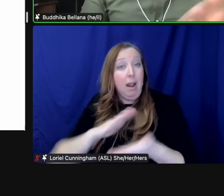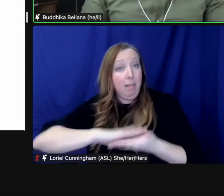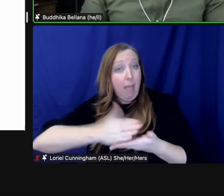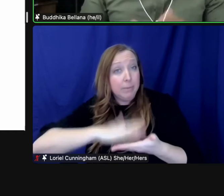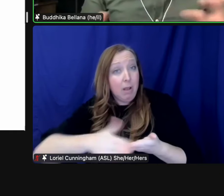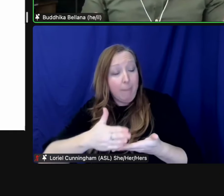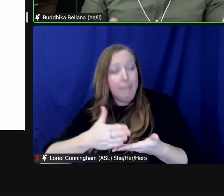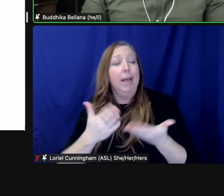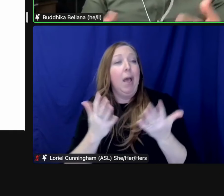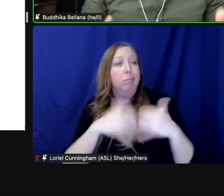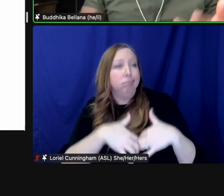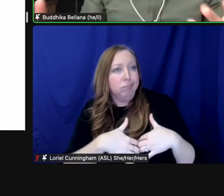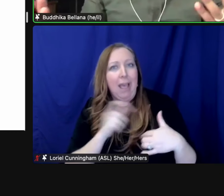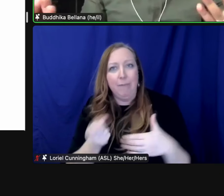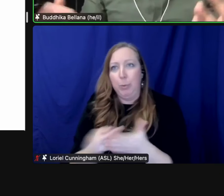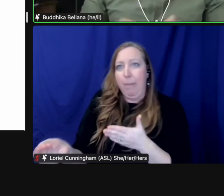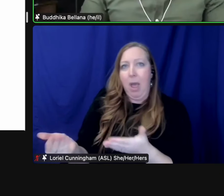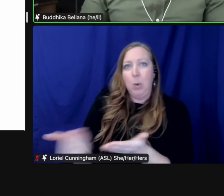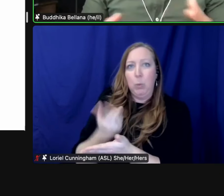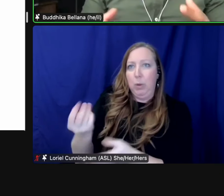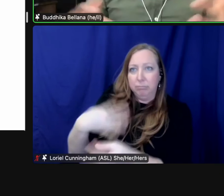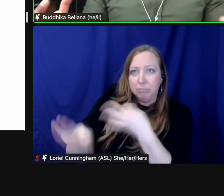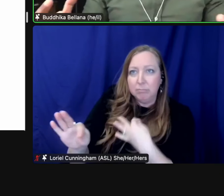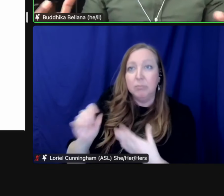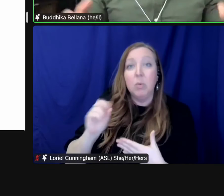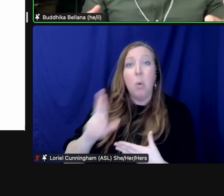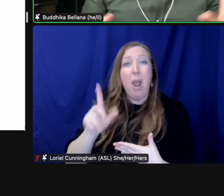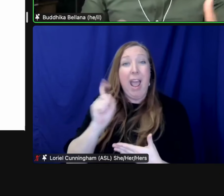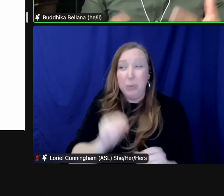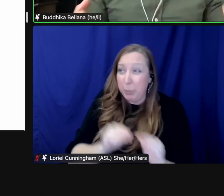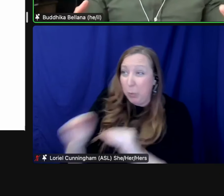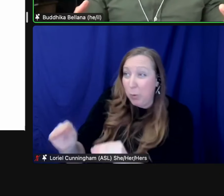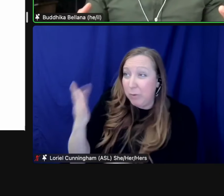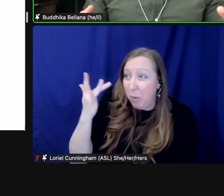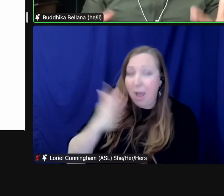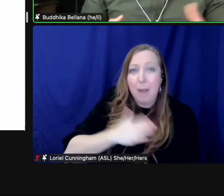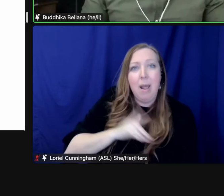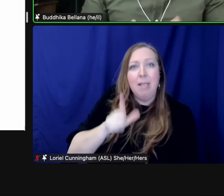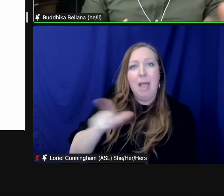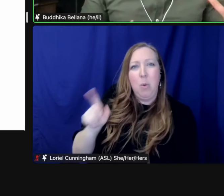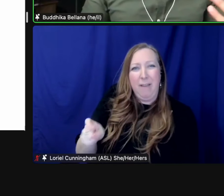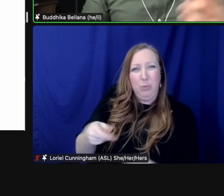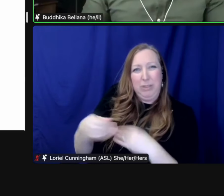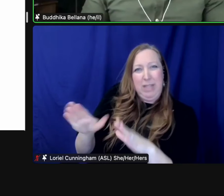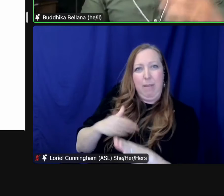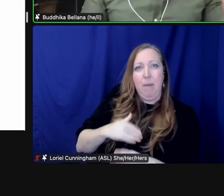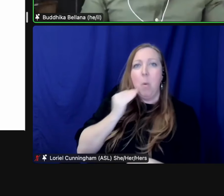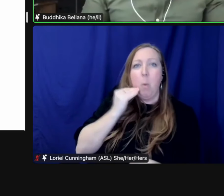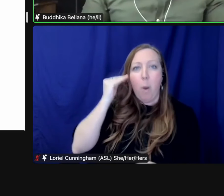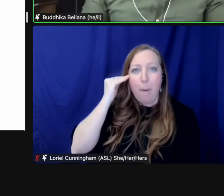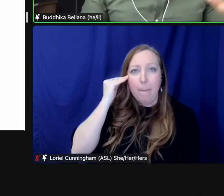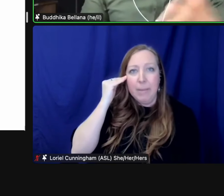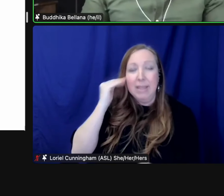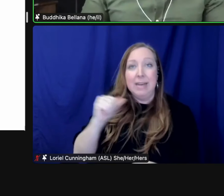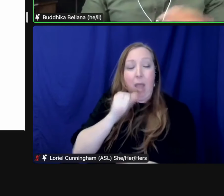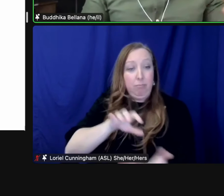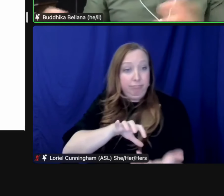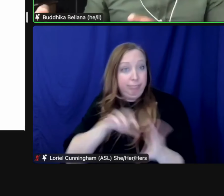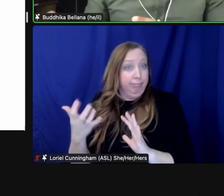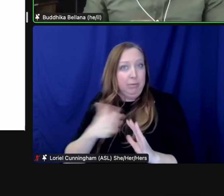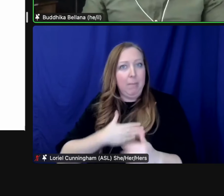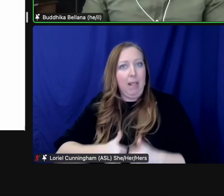relocate because their landlords want to sell their houses, without these obstacles really like snowballing into something more severe. And Resource Generation